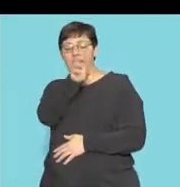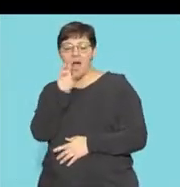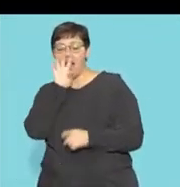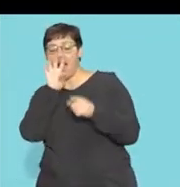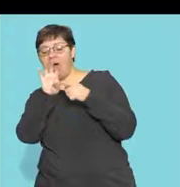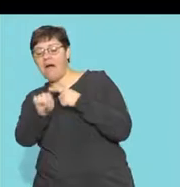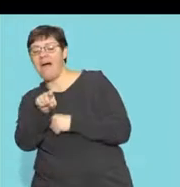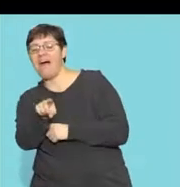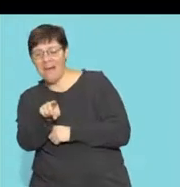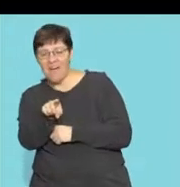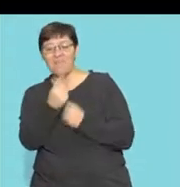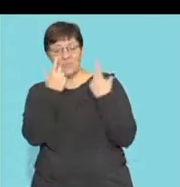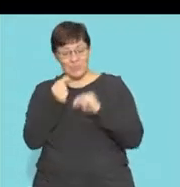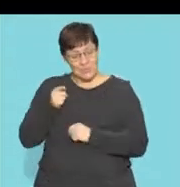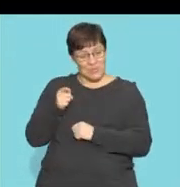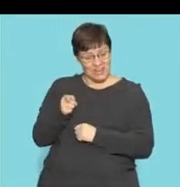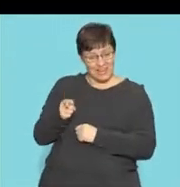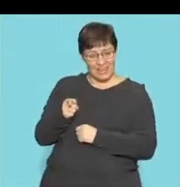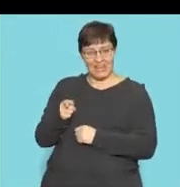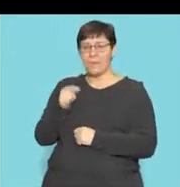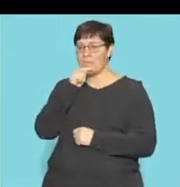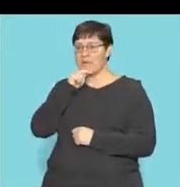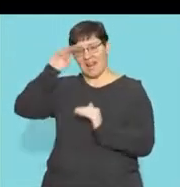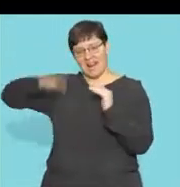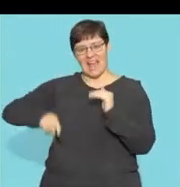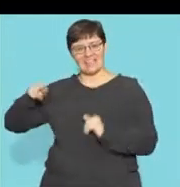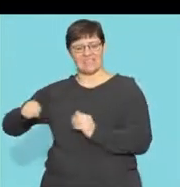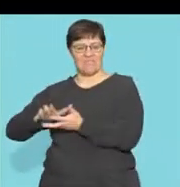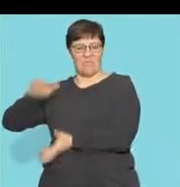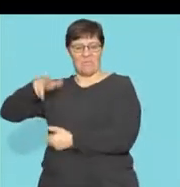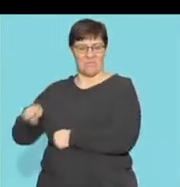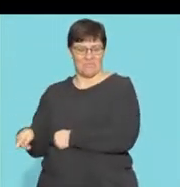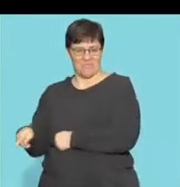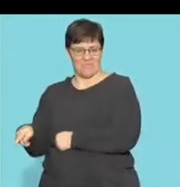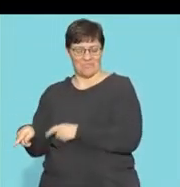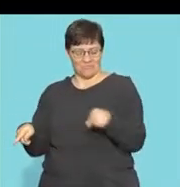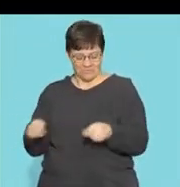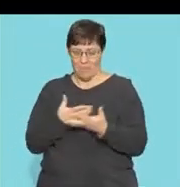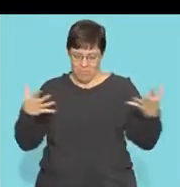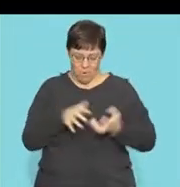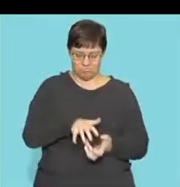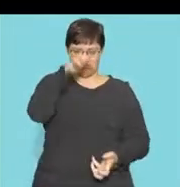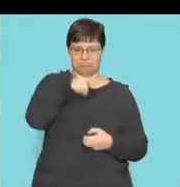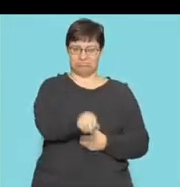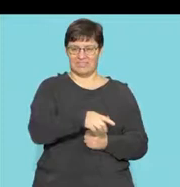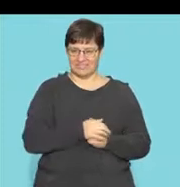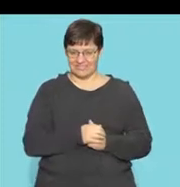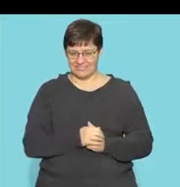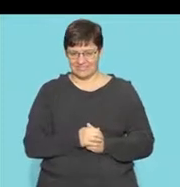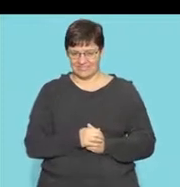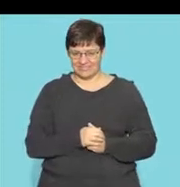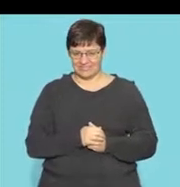should notice, if you do this reaction, is this is less volume. There's less volume here,